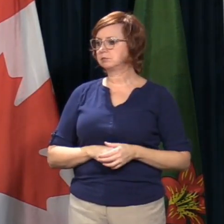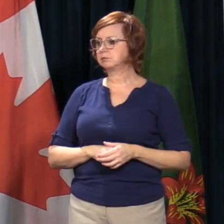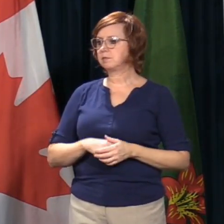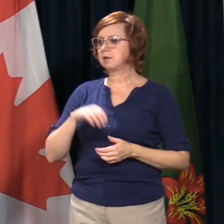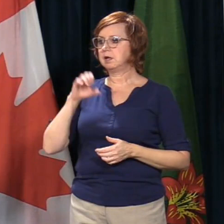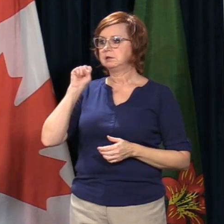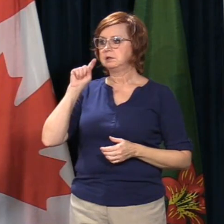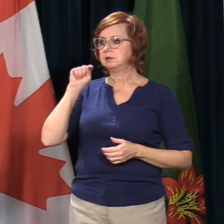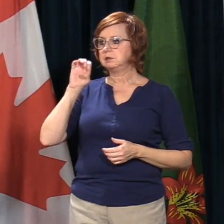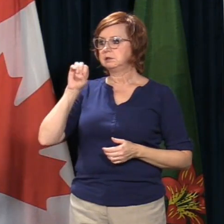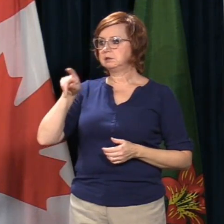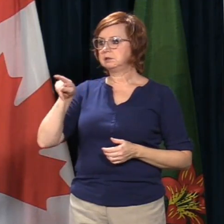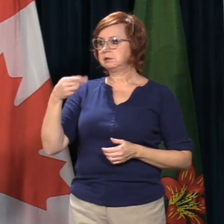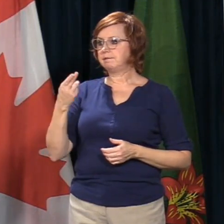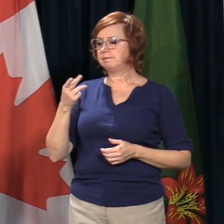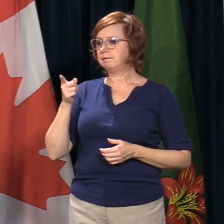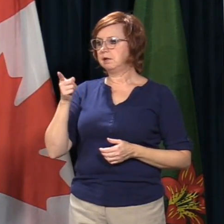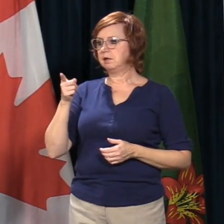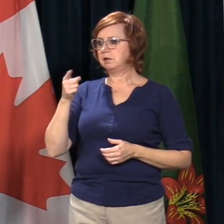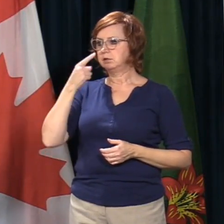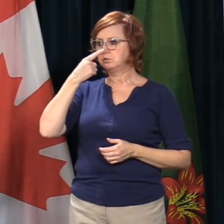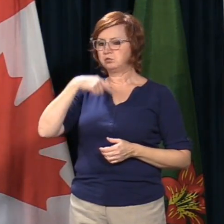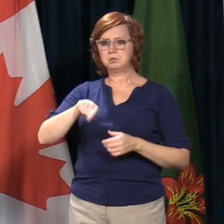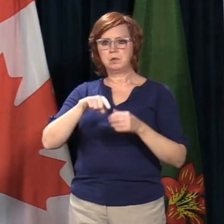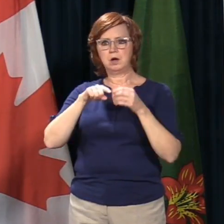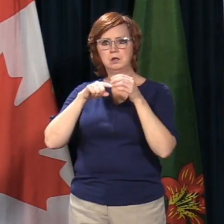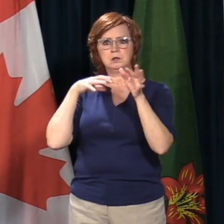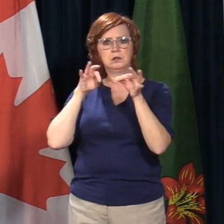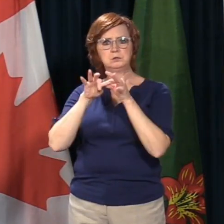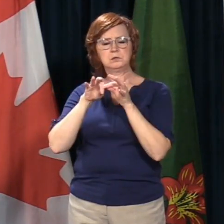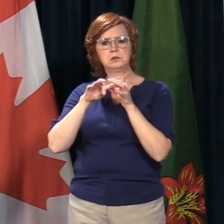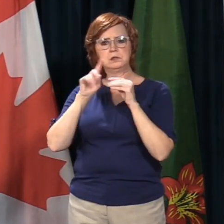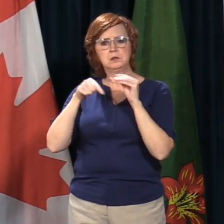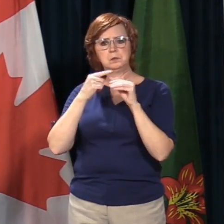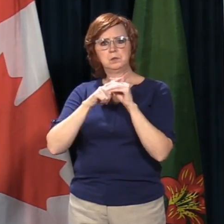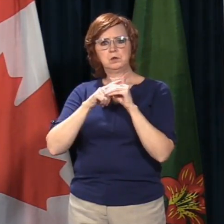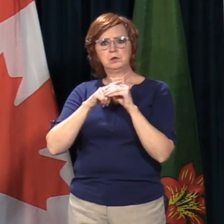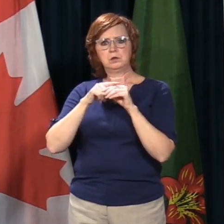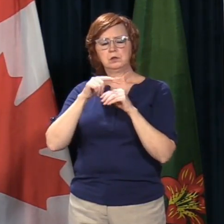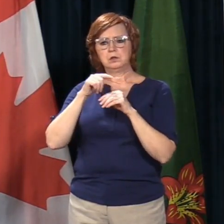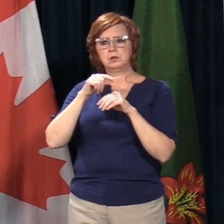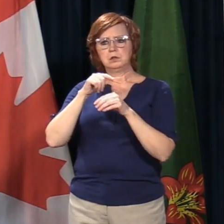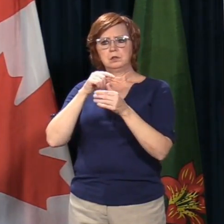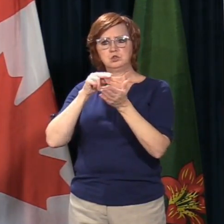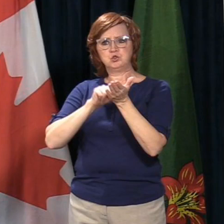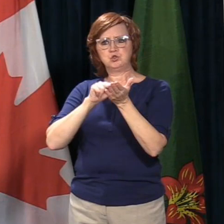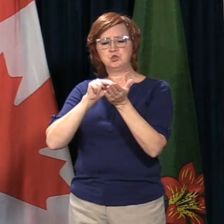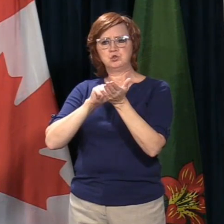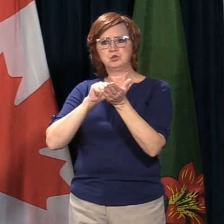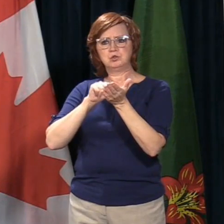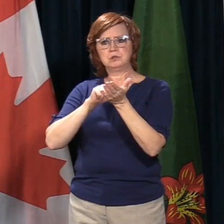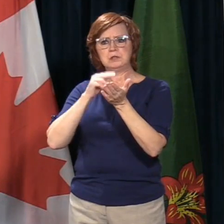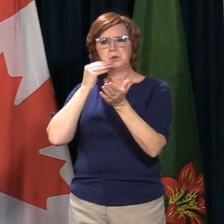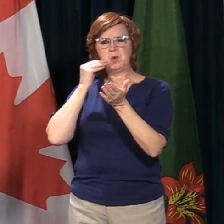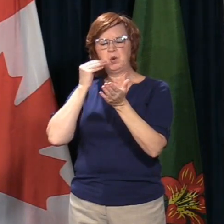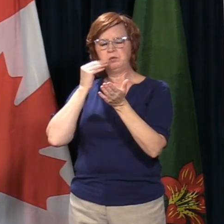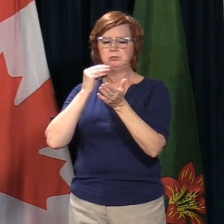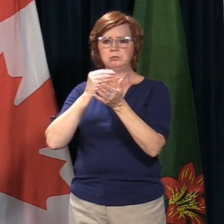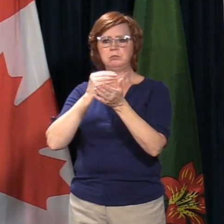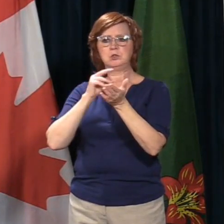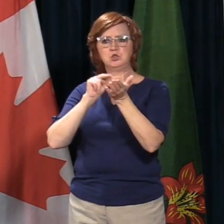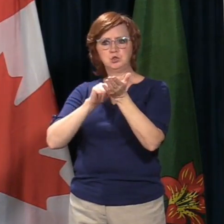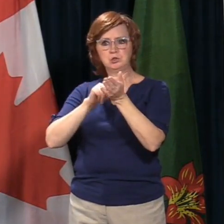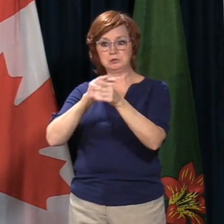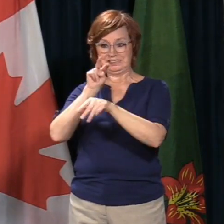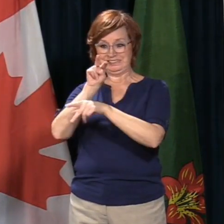Can you provide a bit of an update on the long-term care home situation in terms of infections? Where are we seeing these outbreaks? How many